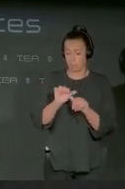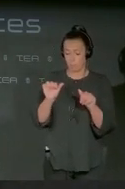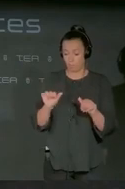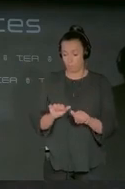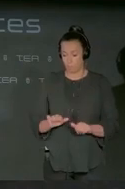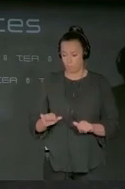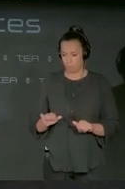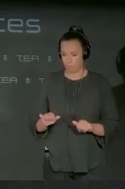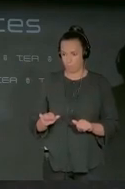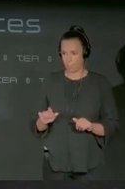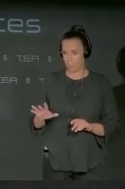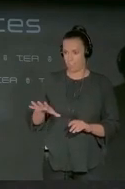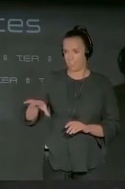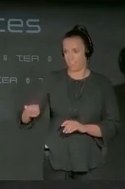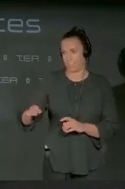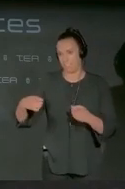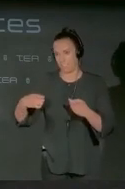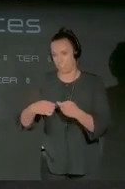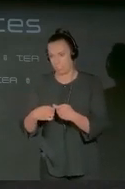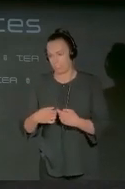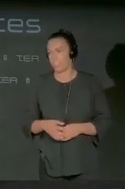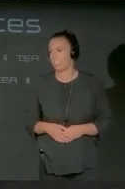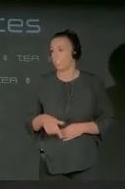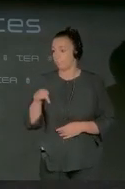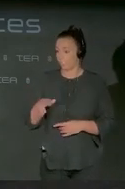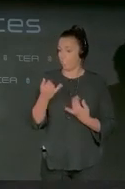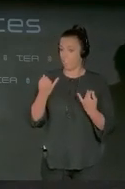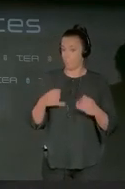for the first time in Germany this year. And